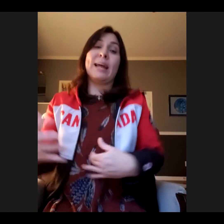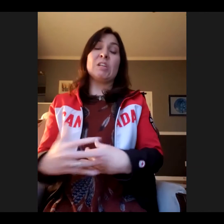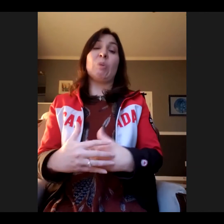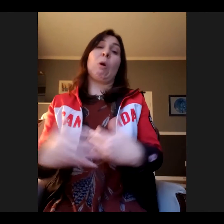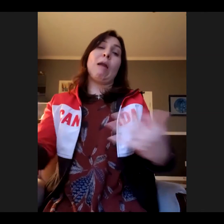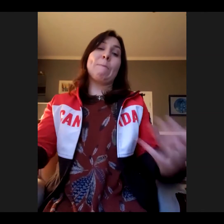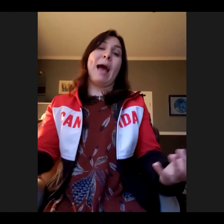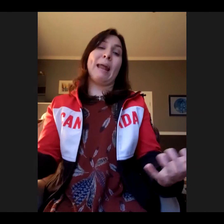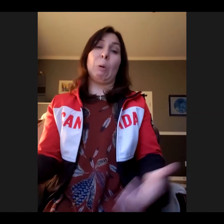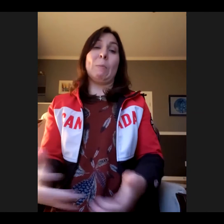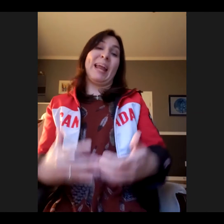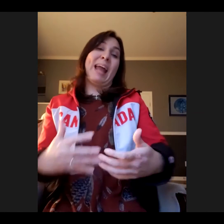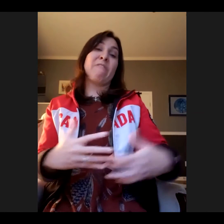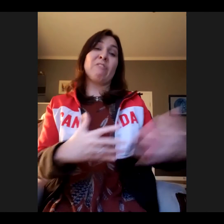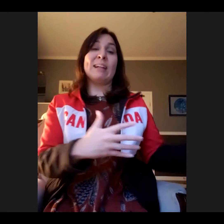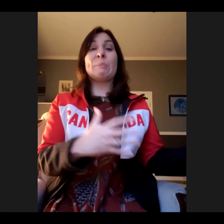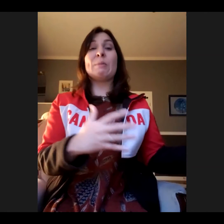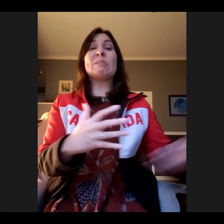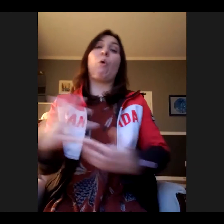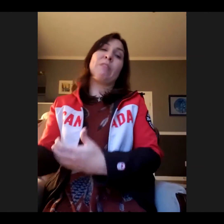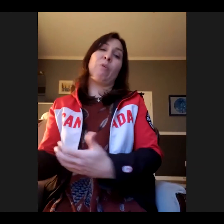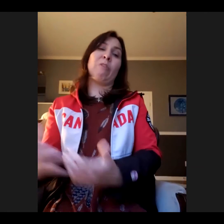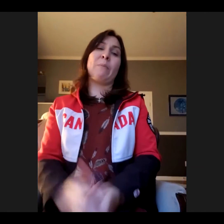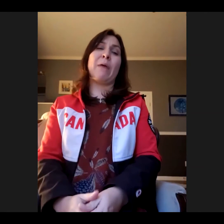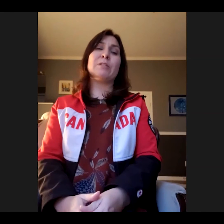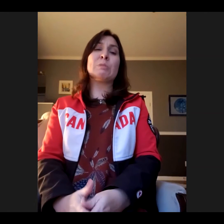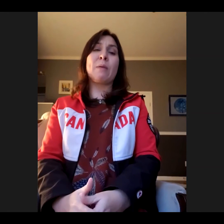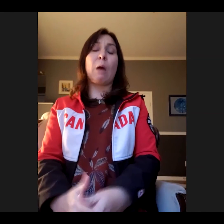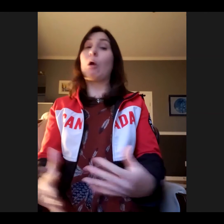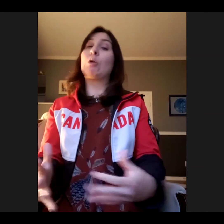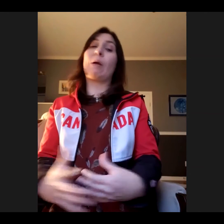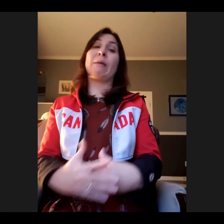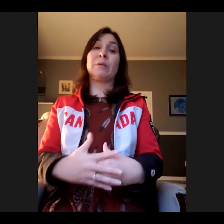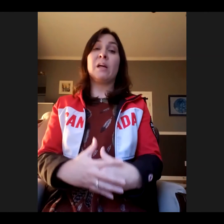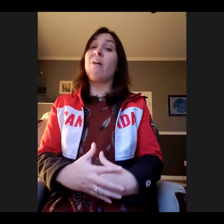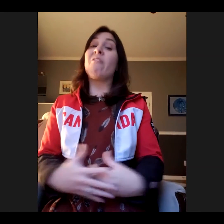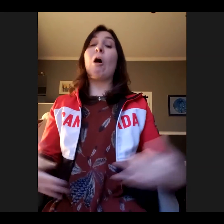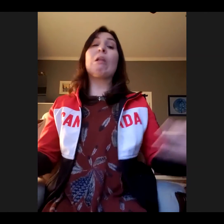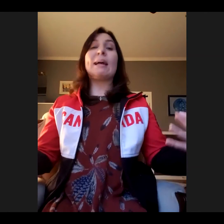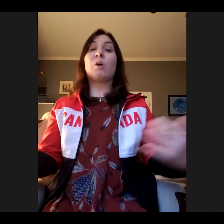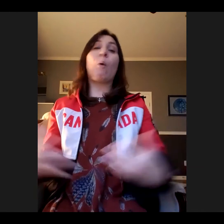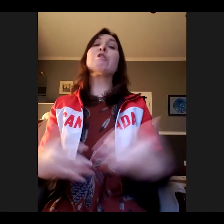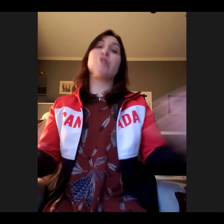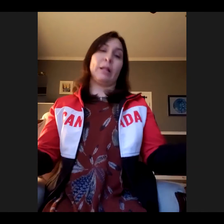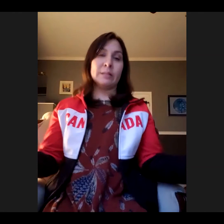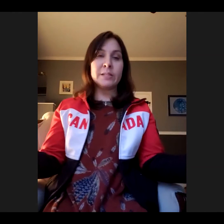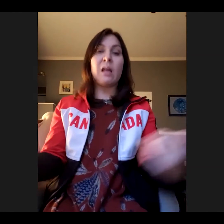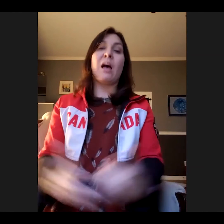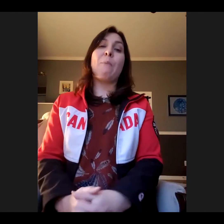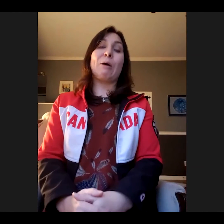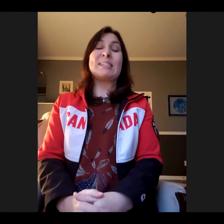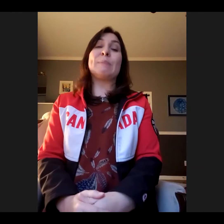is the door automatic or am I going to have to find someone to open the door for me? It would just be a world where there was far less questions